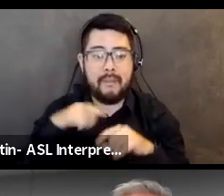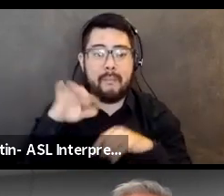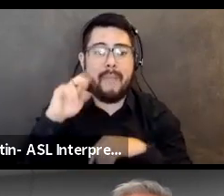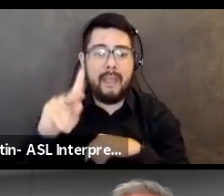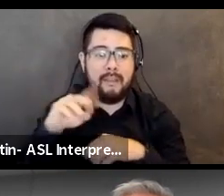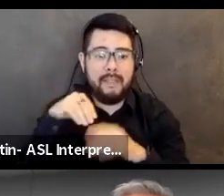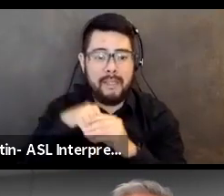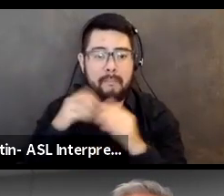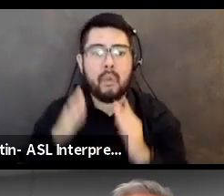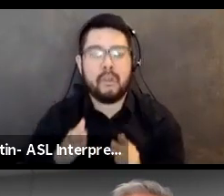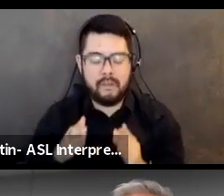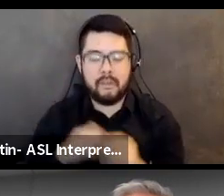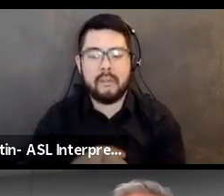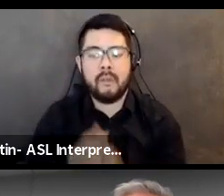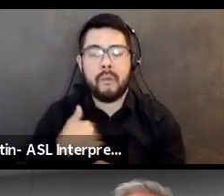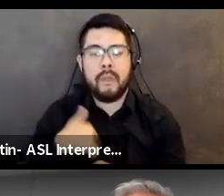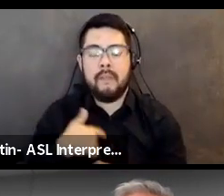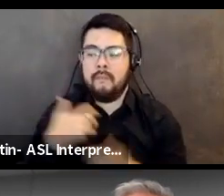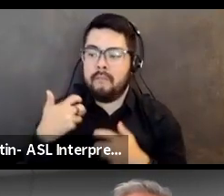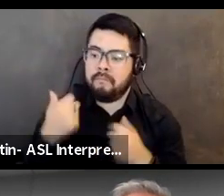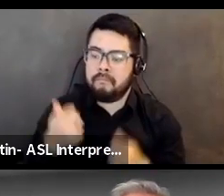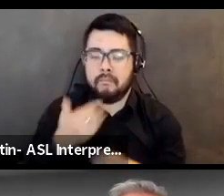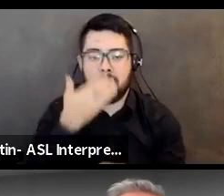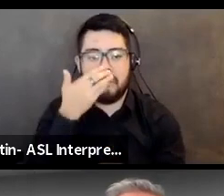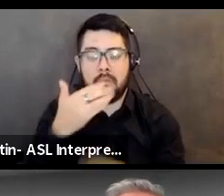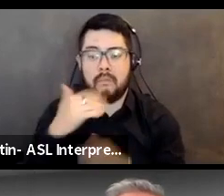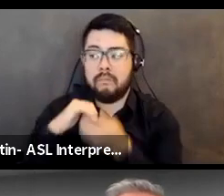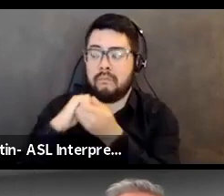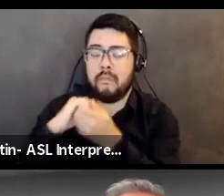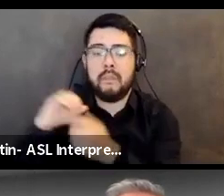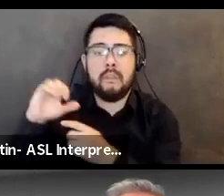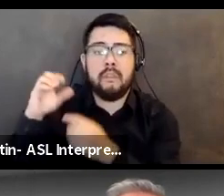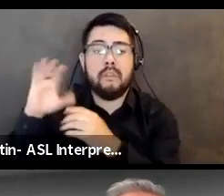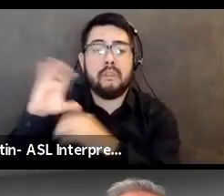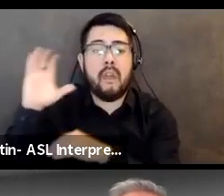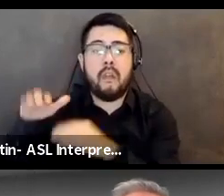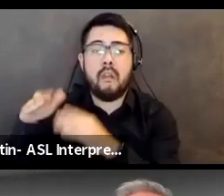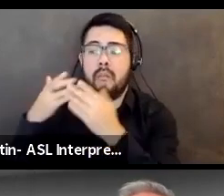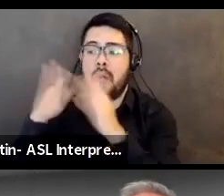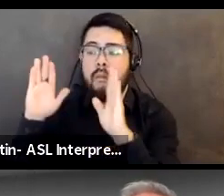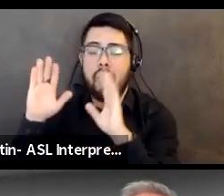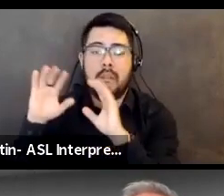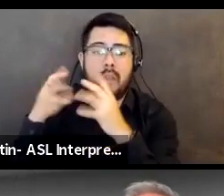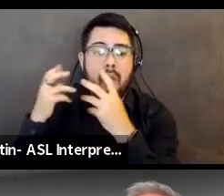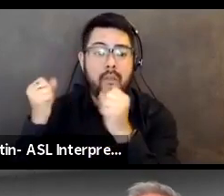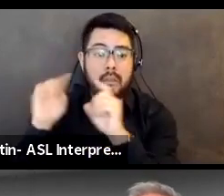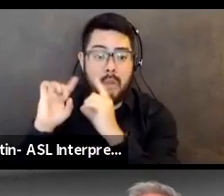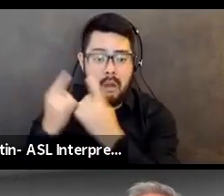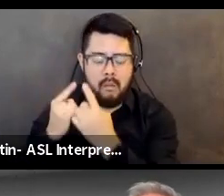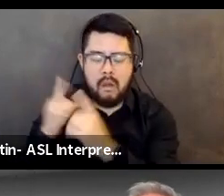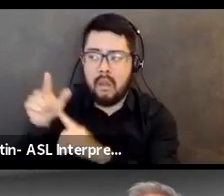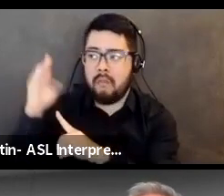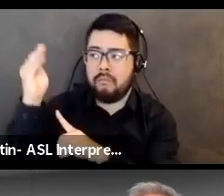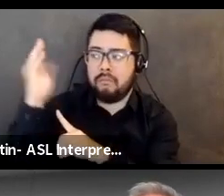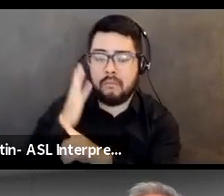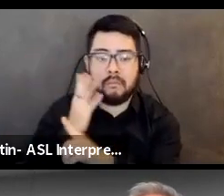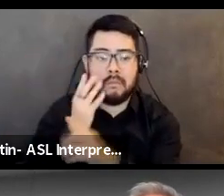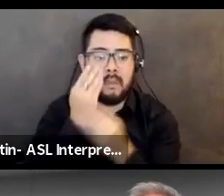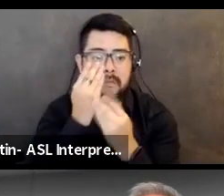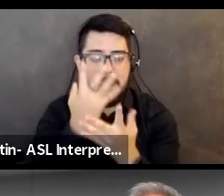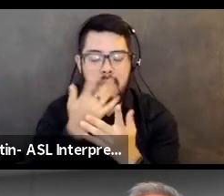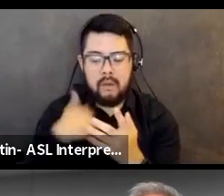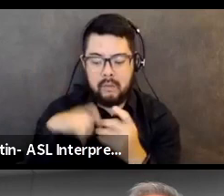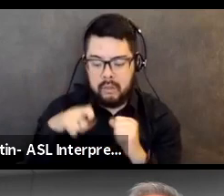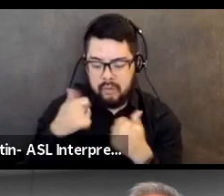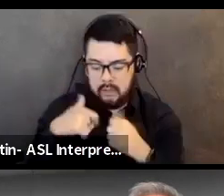we are we have a strong partnership with with the chicago department of public health and they provide us with the data and the information that